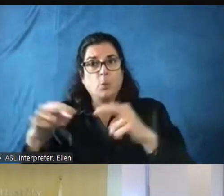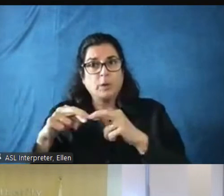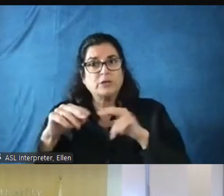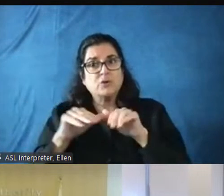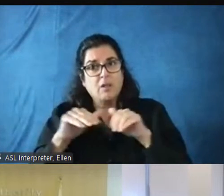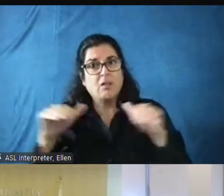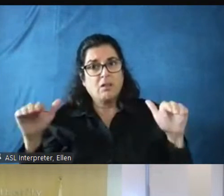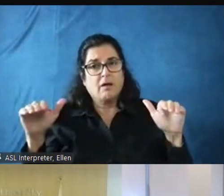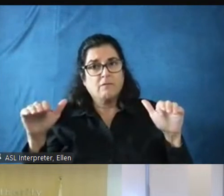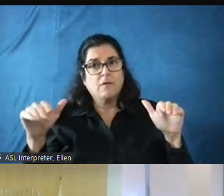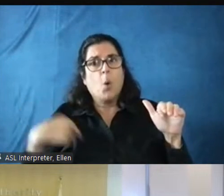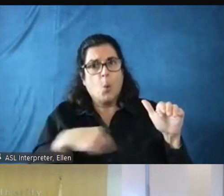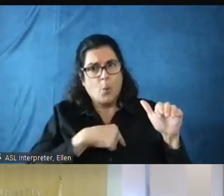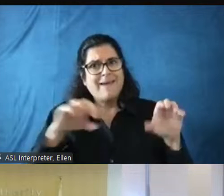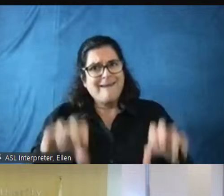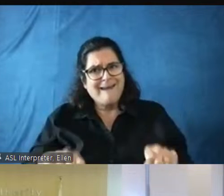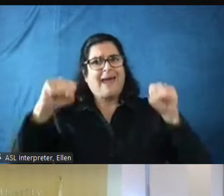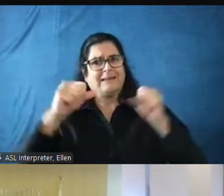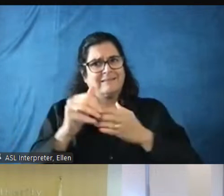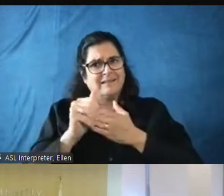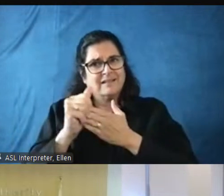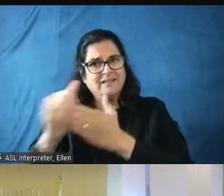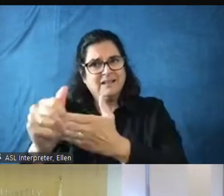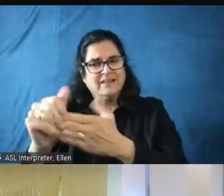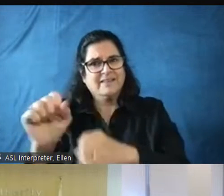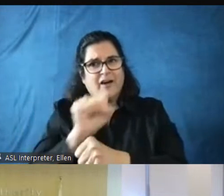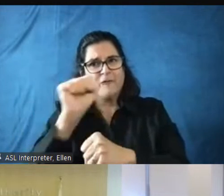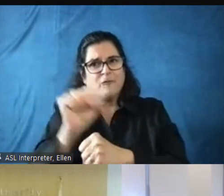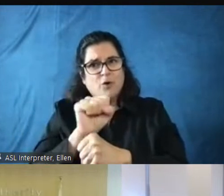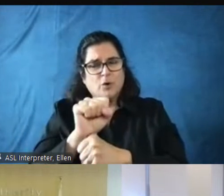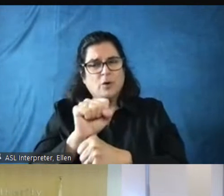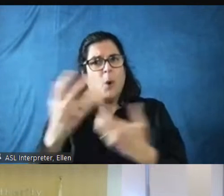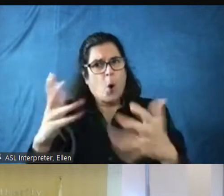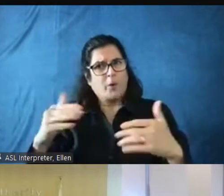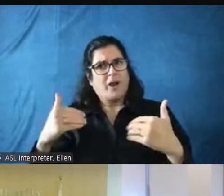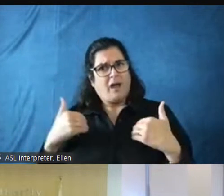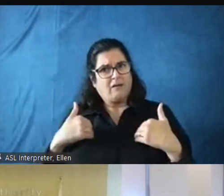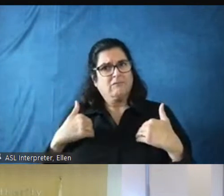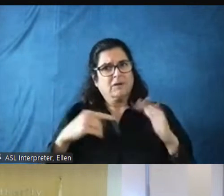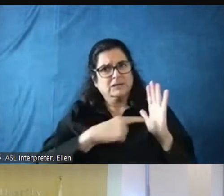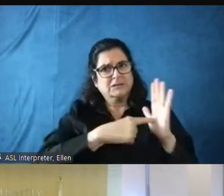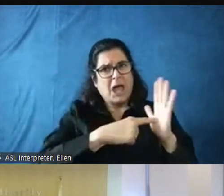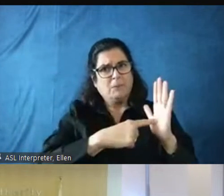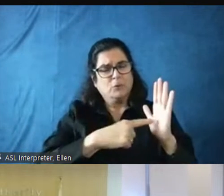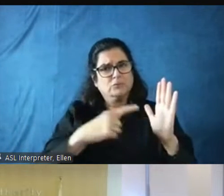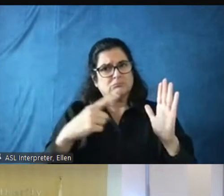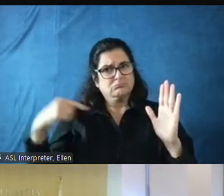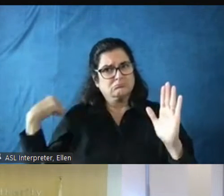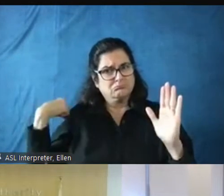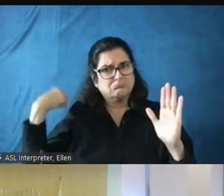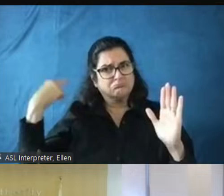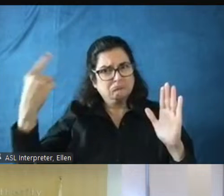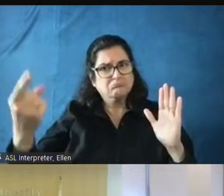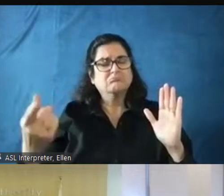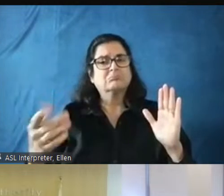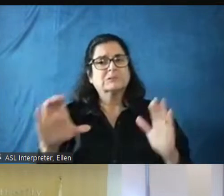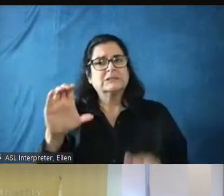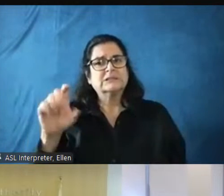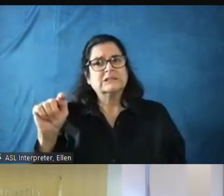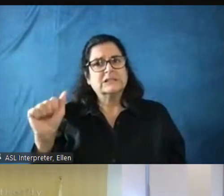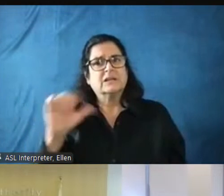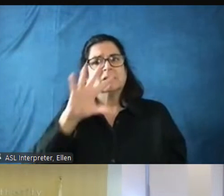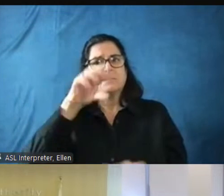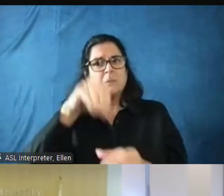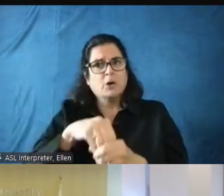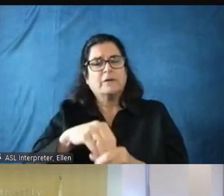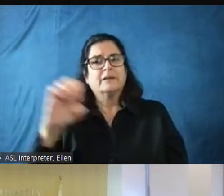that effort ourselves in that we have already examples. There's already a call for that support. CTA is part of the ETOD